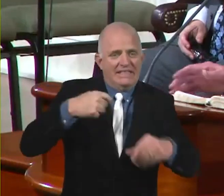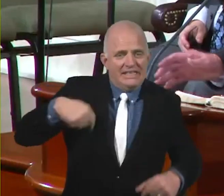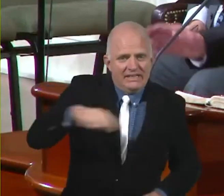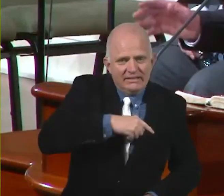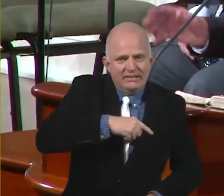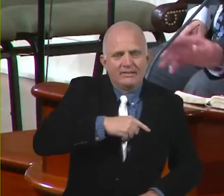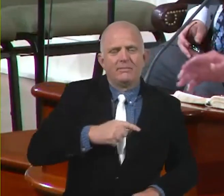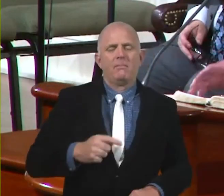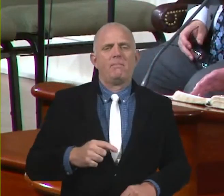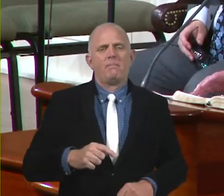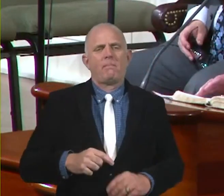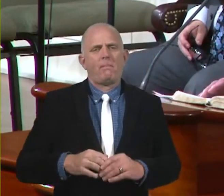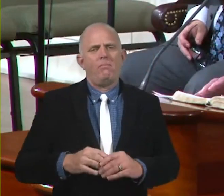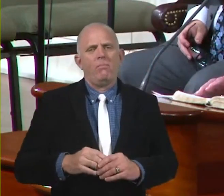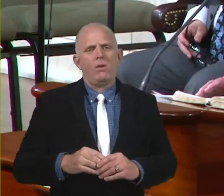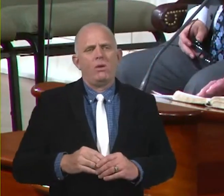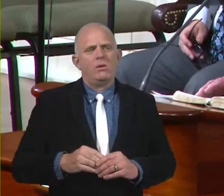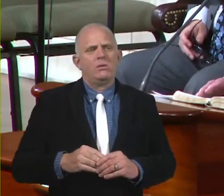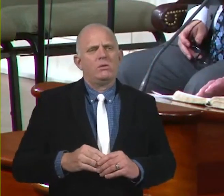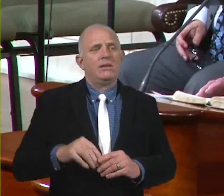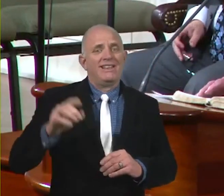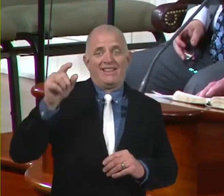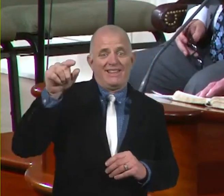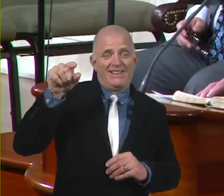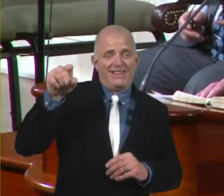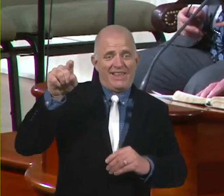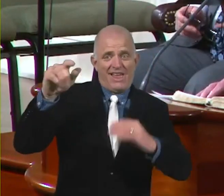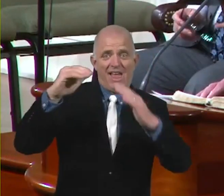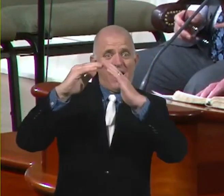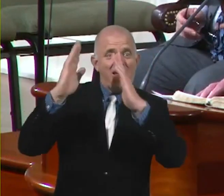Amen. Quit pulling the shades at home. He'll look right through them.